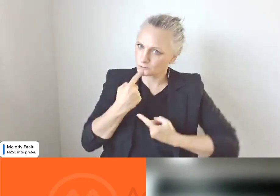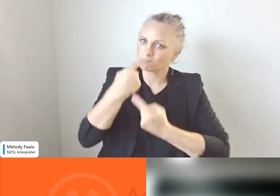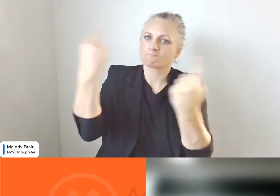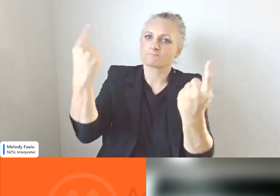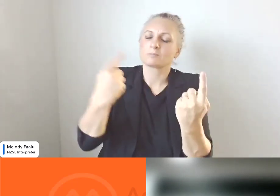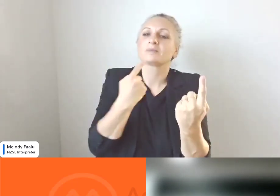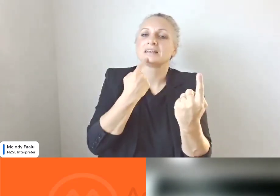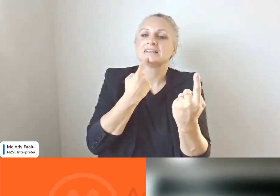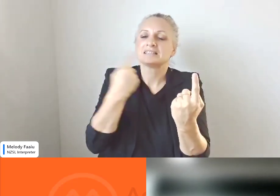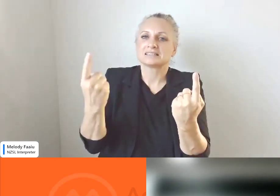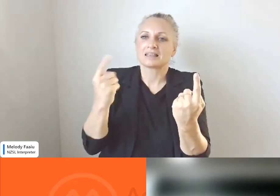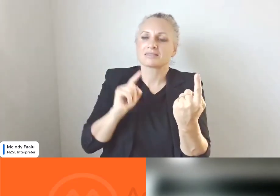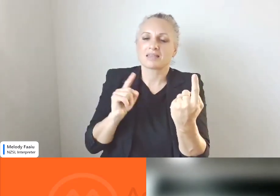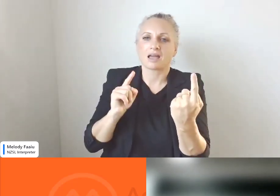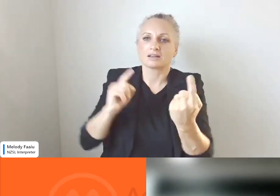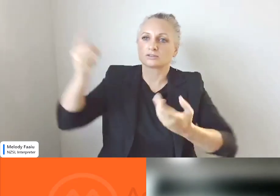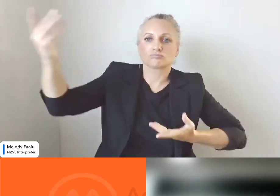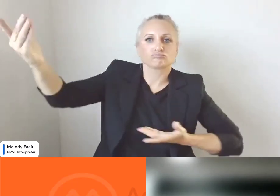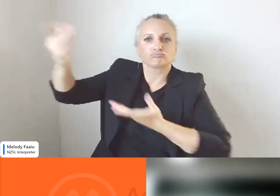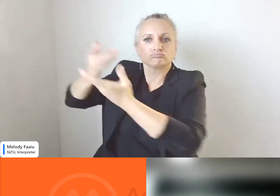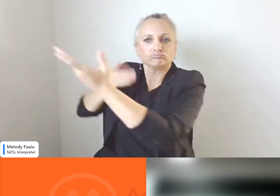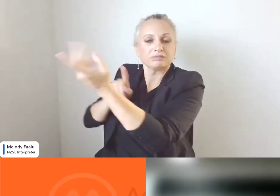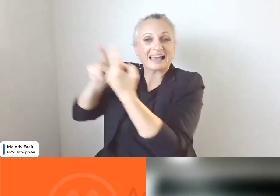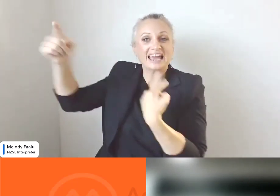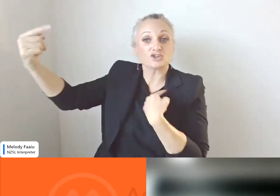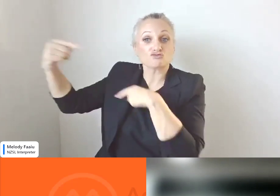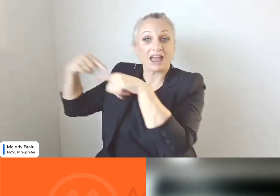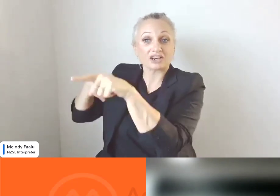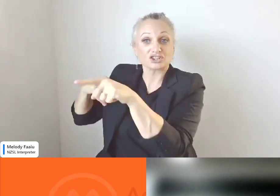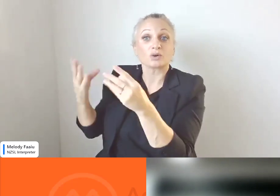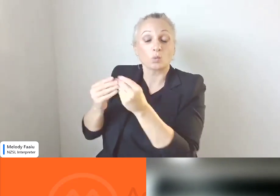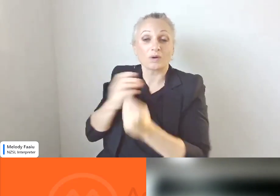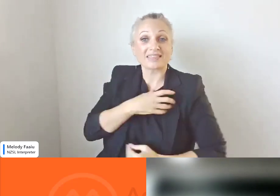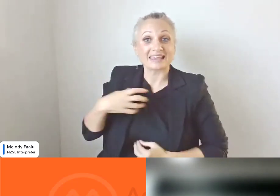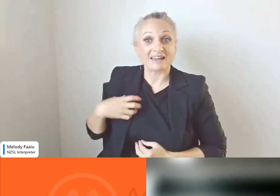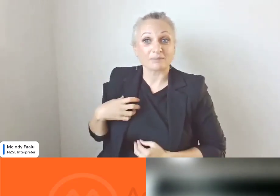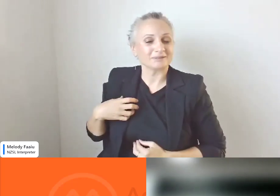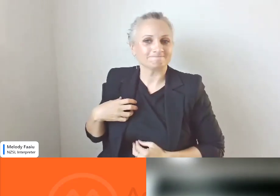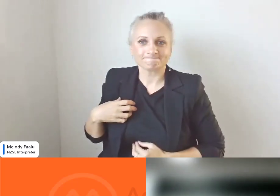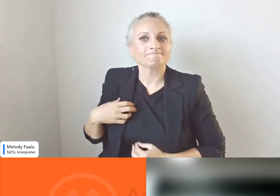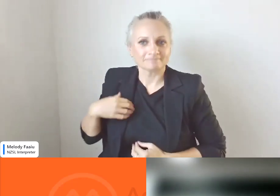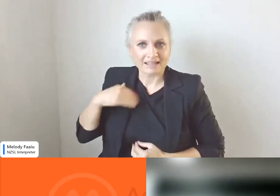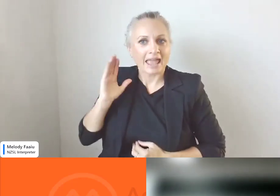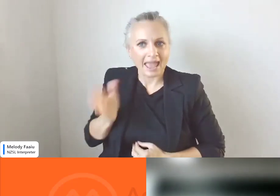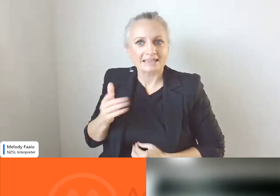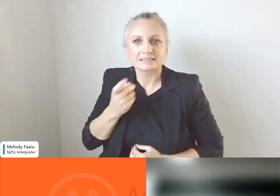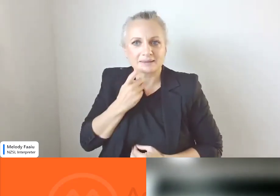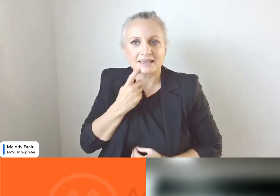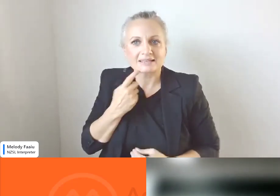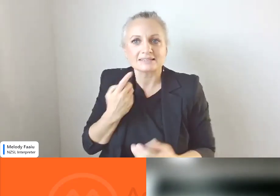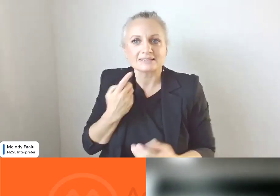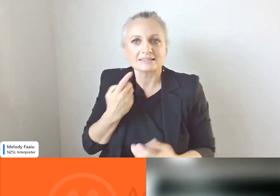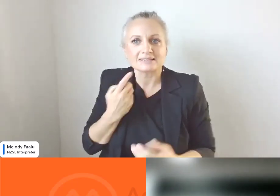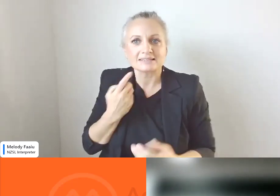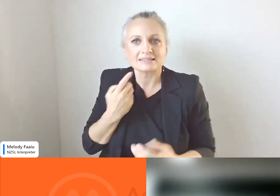interacting with the government needs to be much easier for disabled people. So, you know, that's